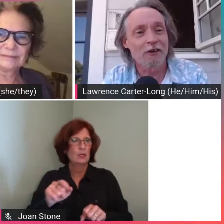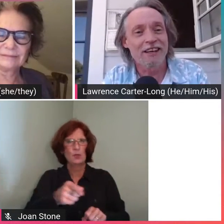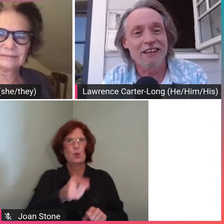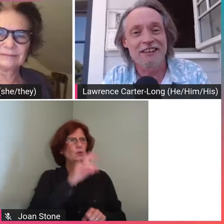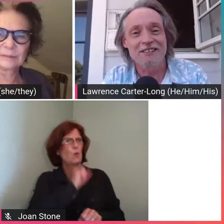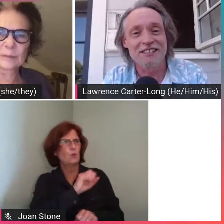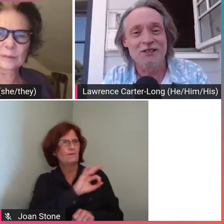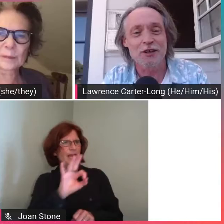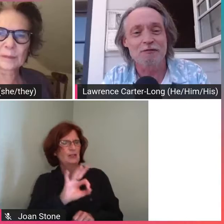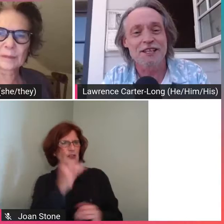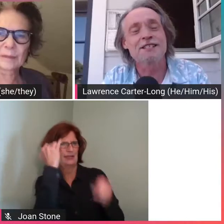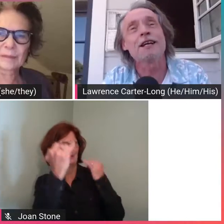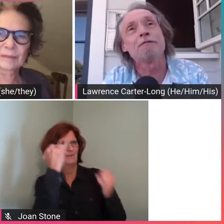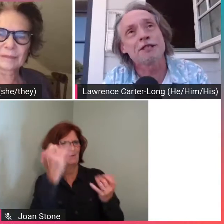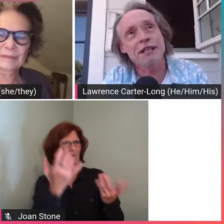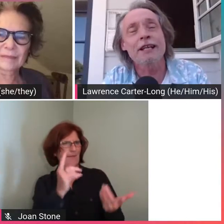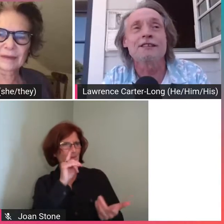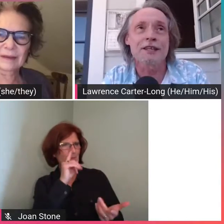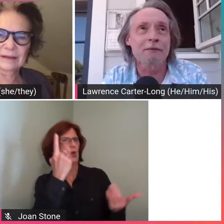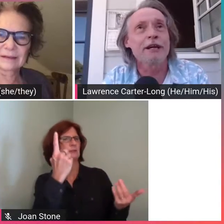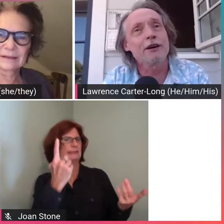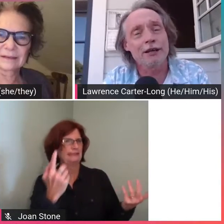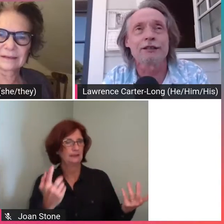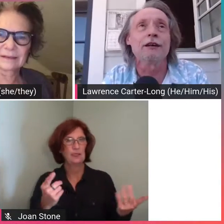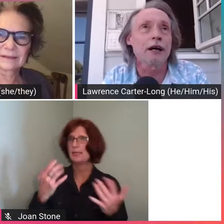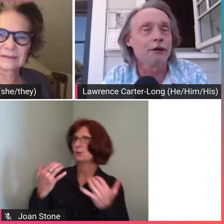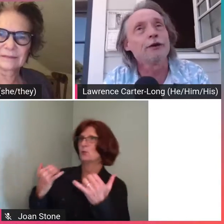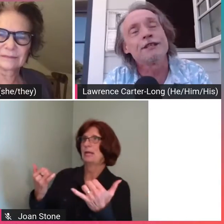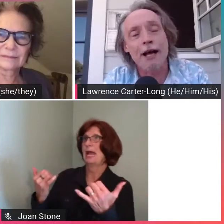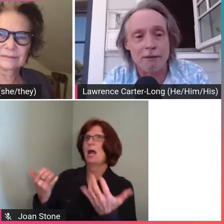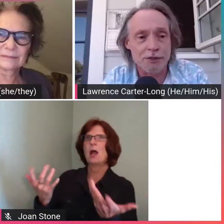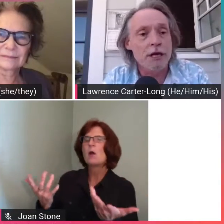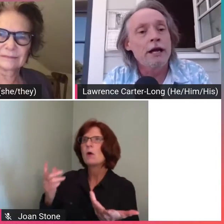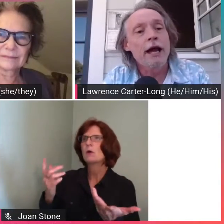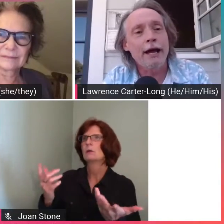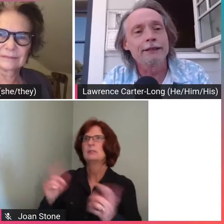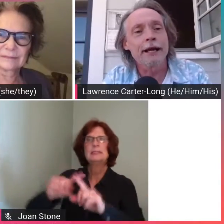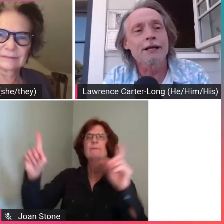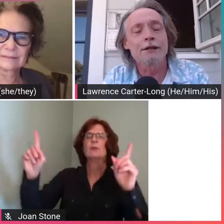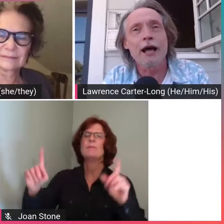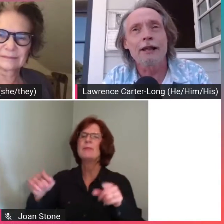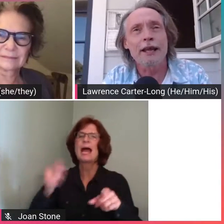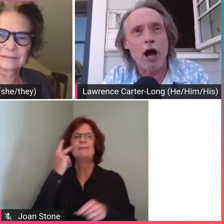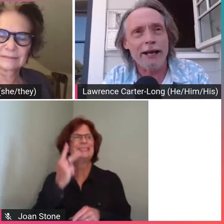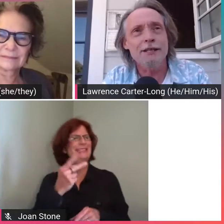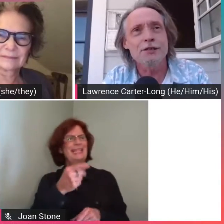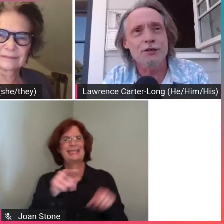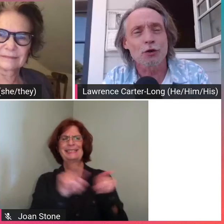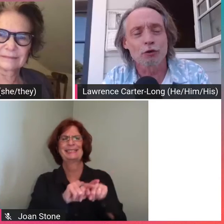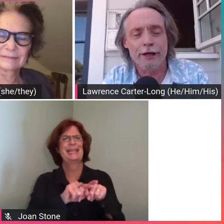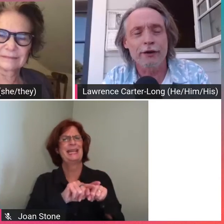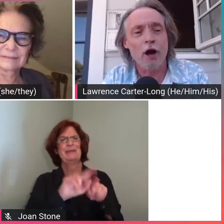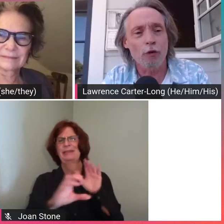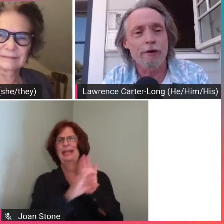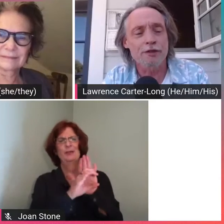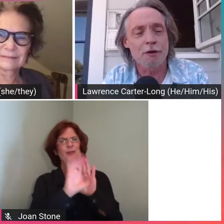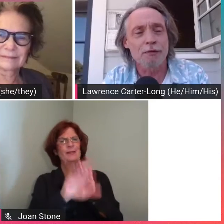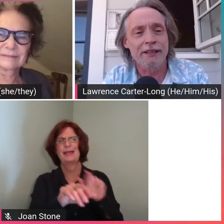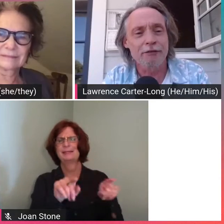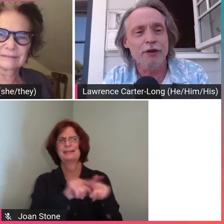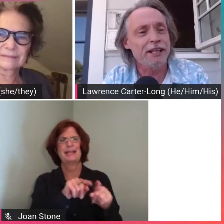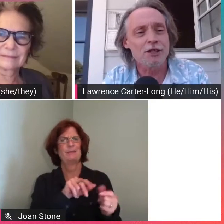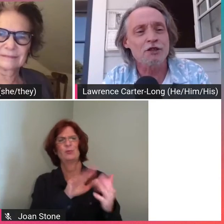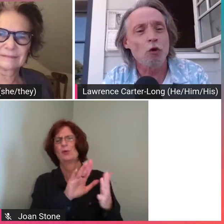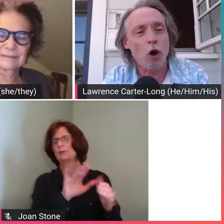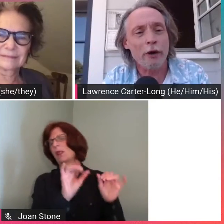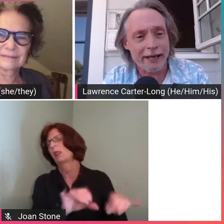You know, there's the sort of sense that I've seen that same character 100 times, and I think audiences are really hungry for